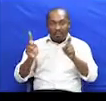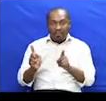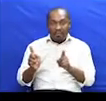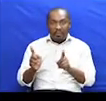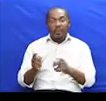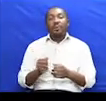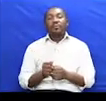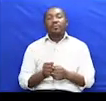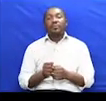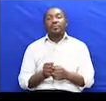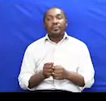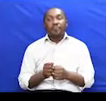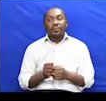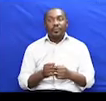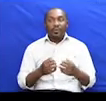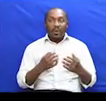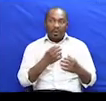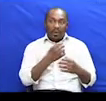25 cubic centimeter